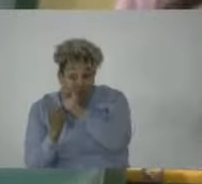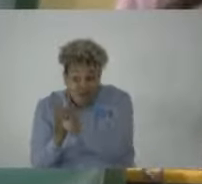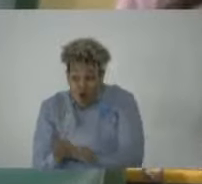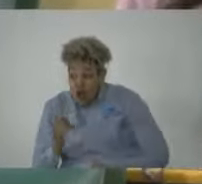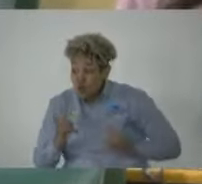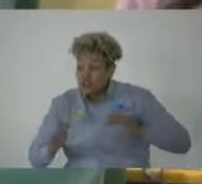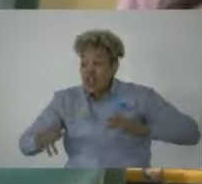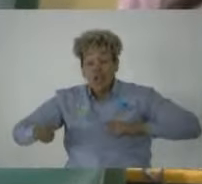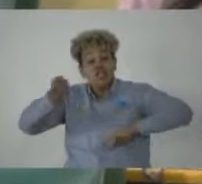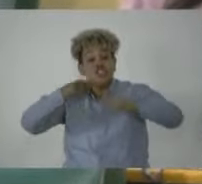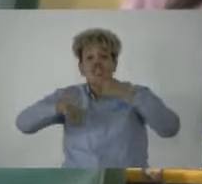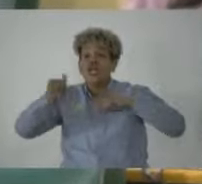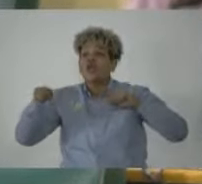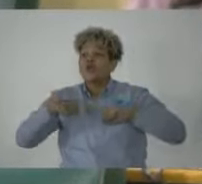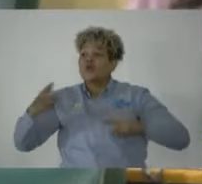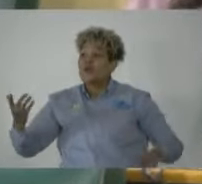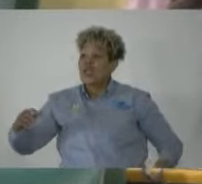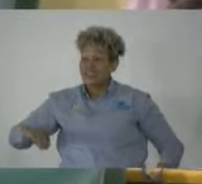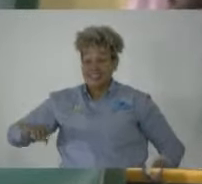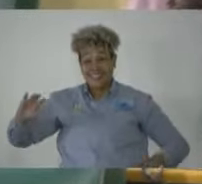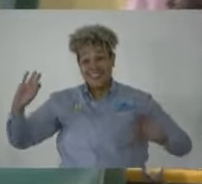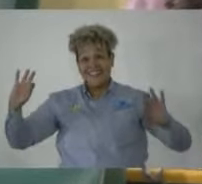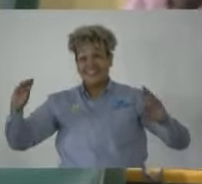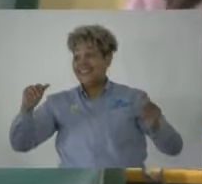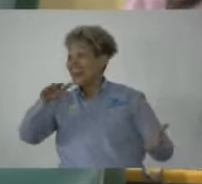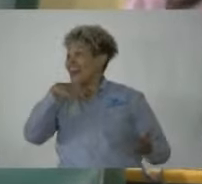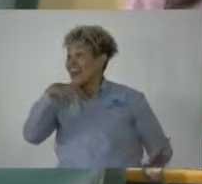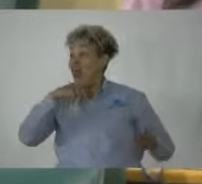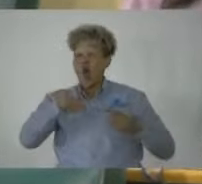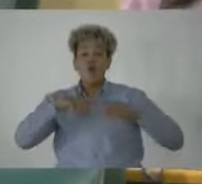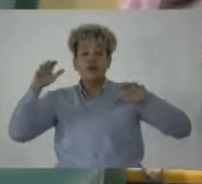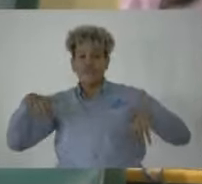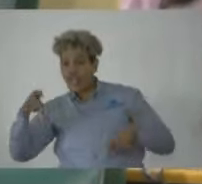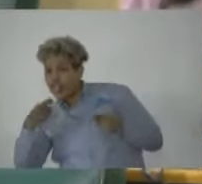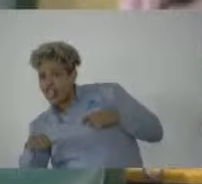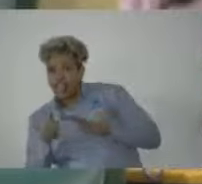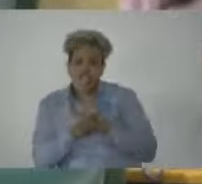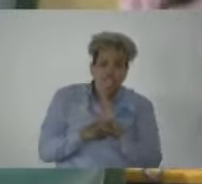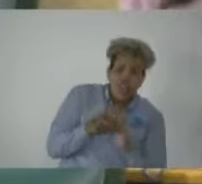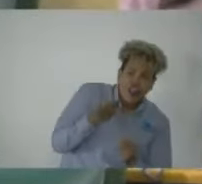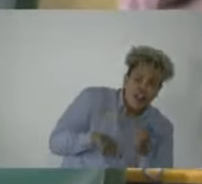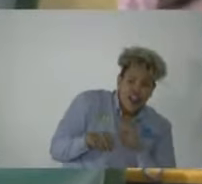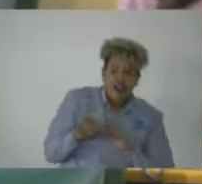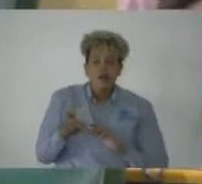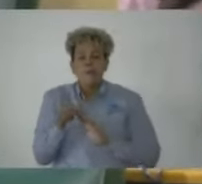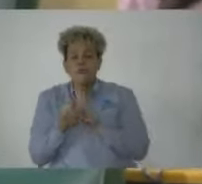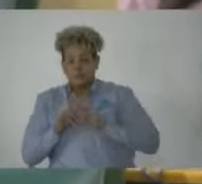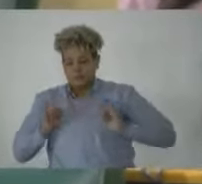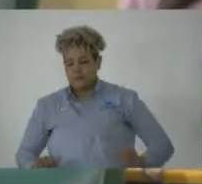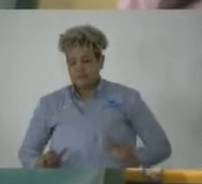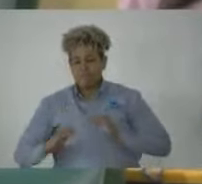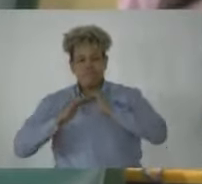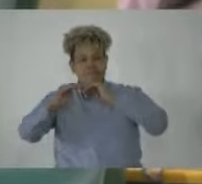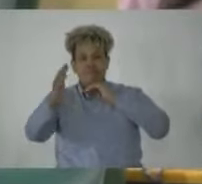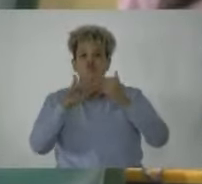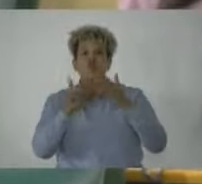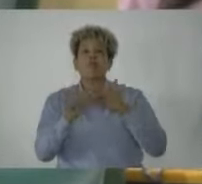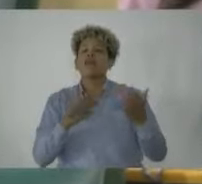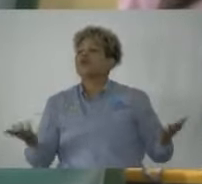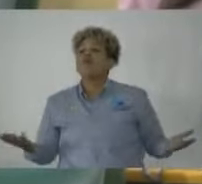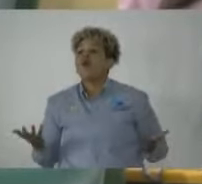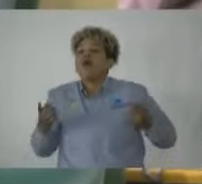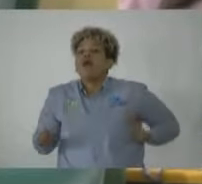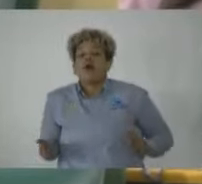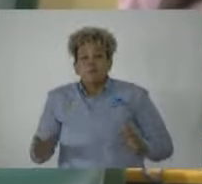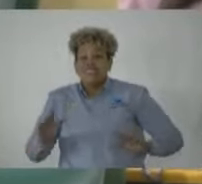not change when the sun is out or when it rains. Principle is principle. With that kind of leadership,